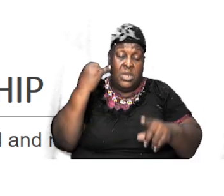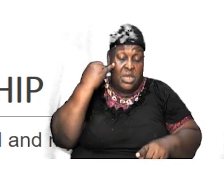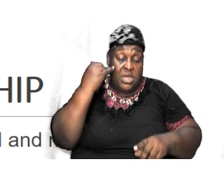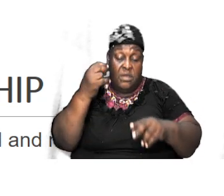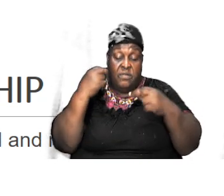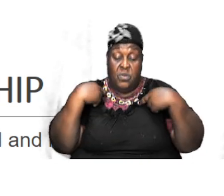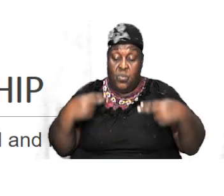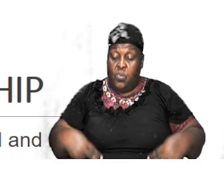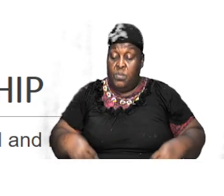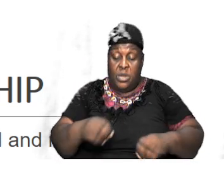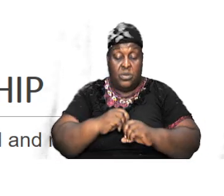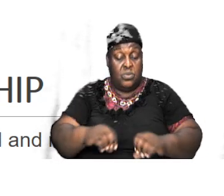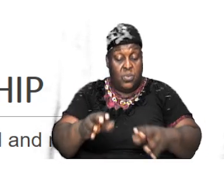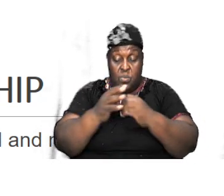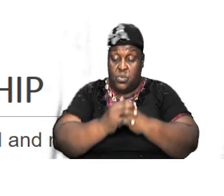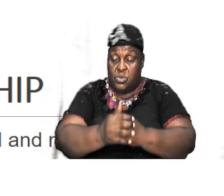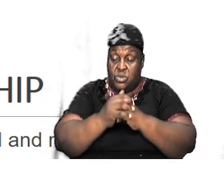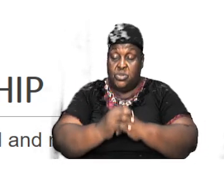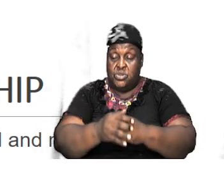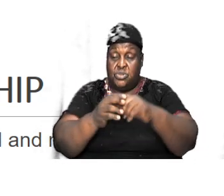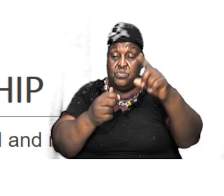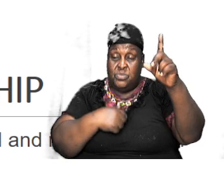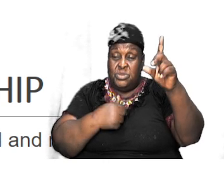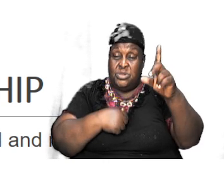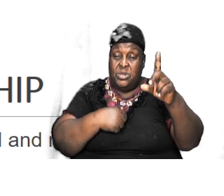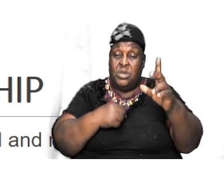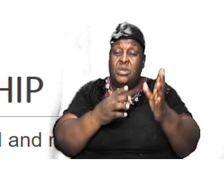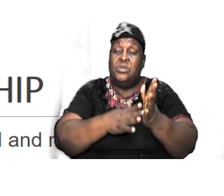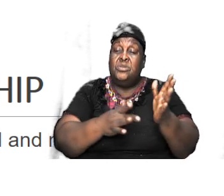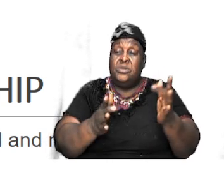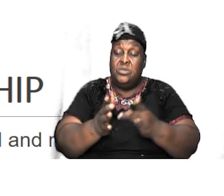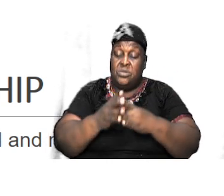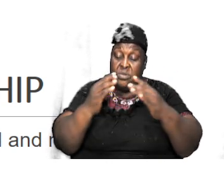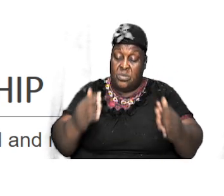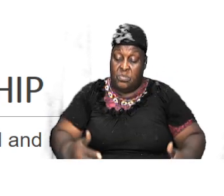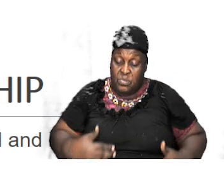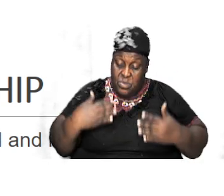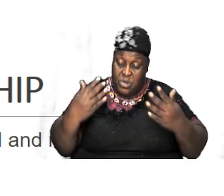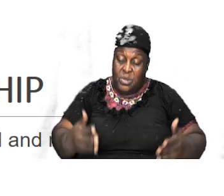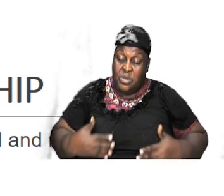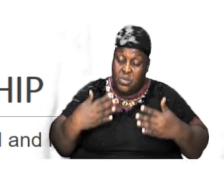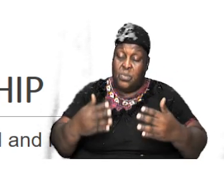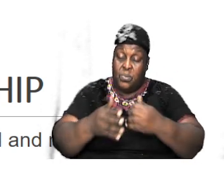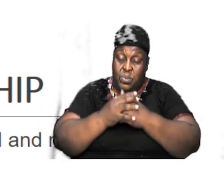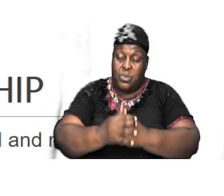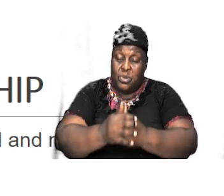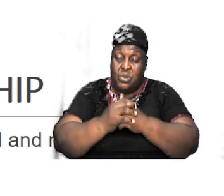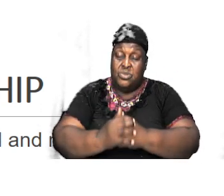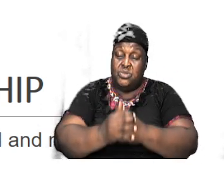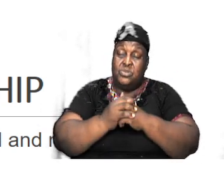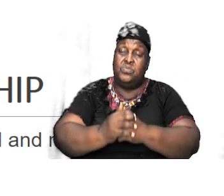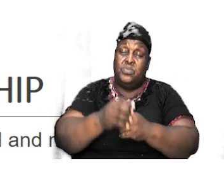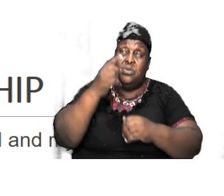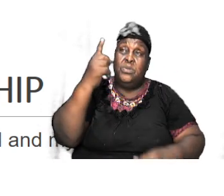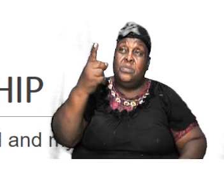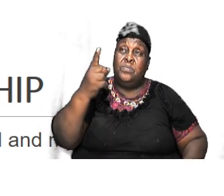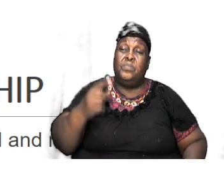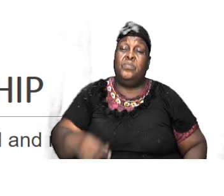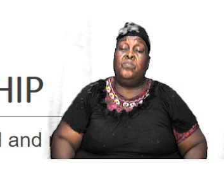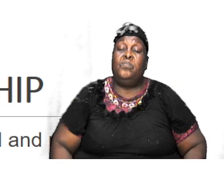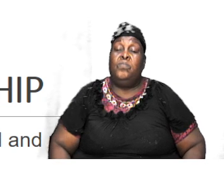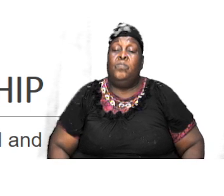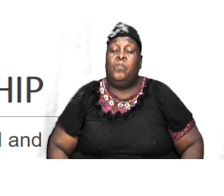Jesus accept worship, Jesus encouraged folks to worship him.